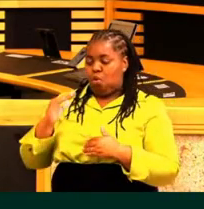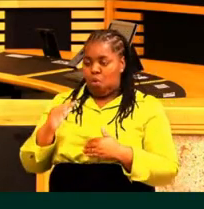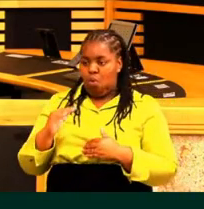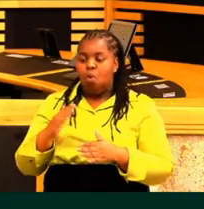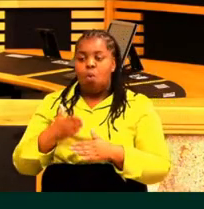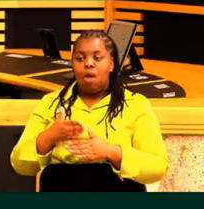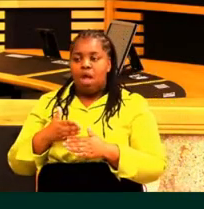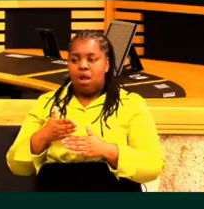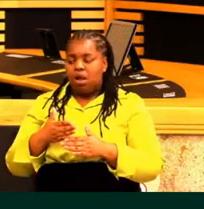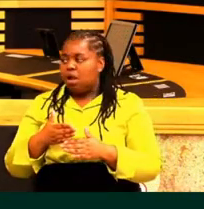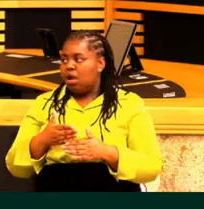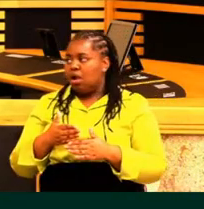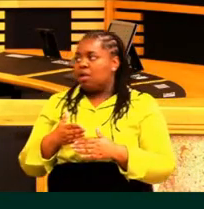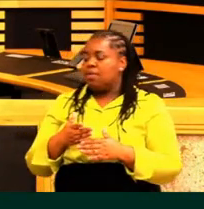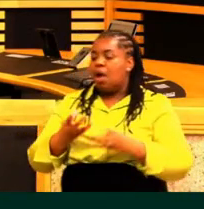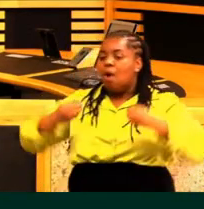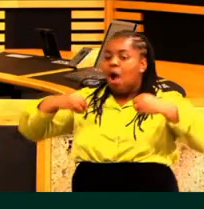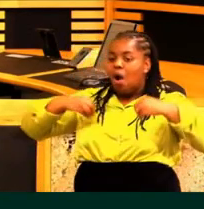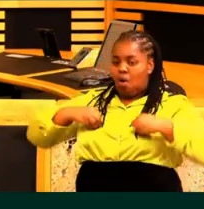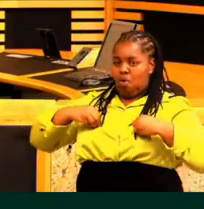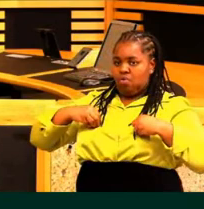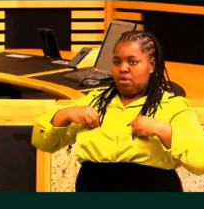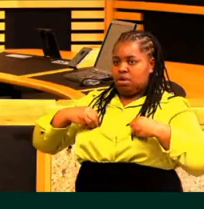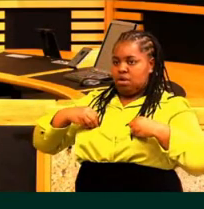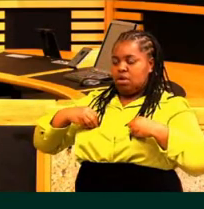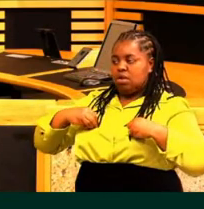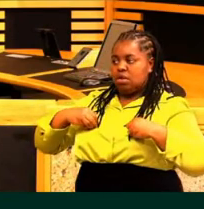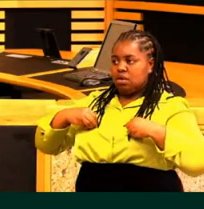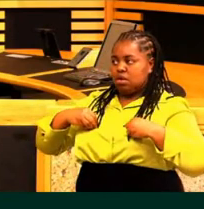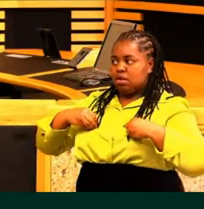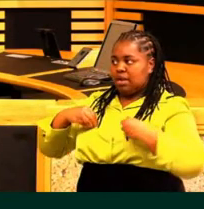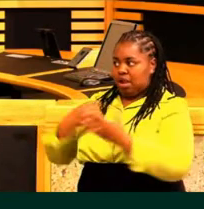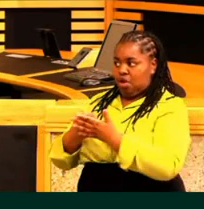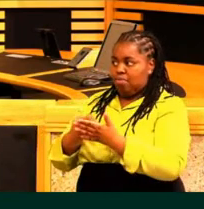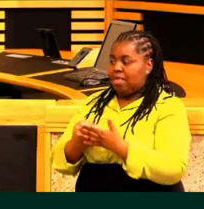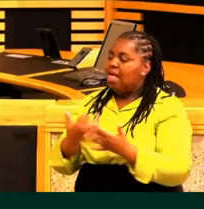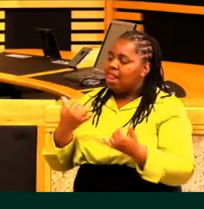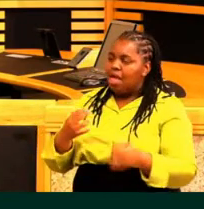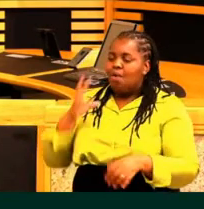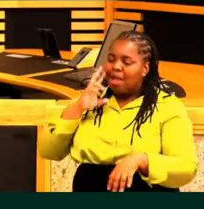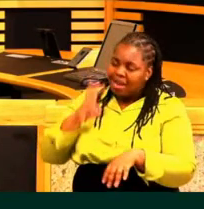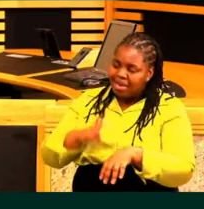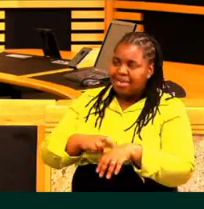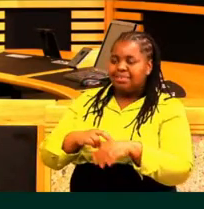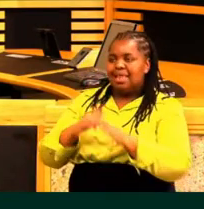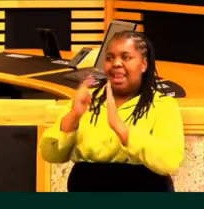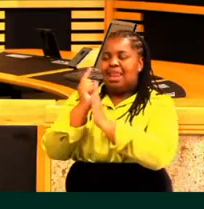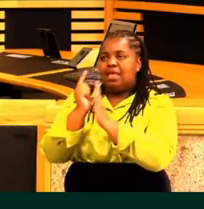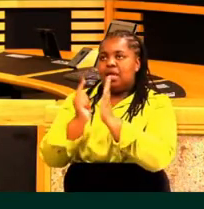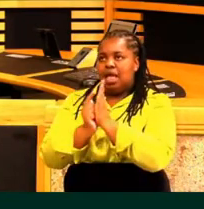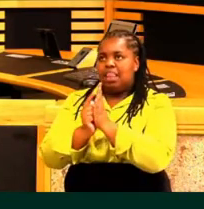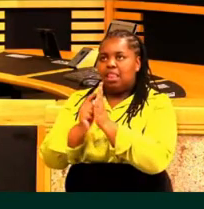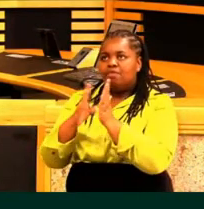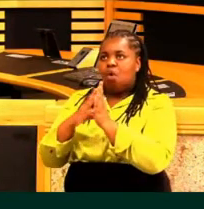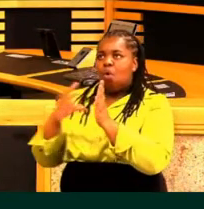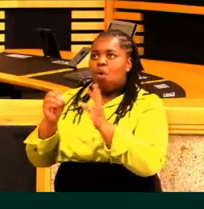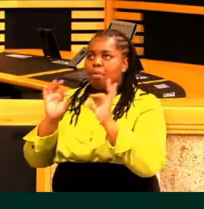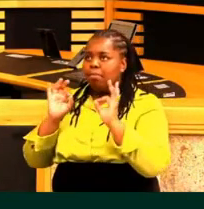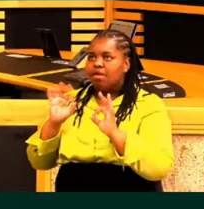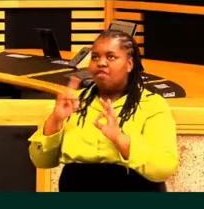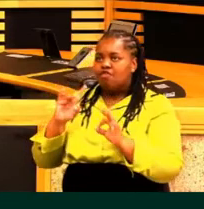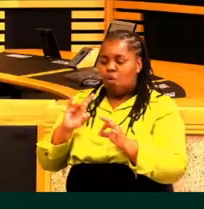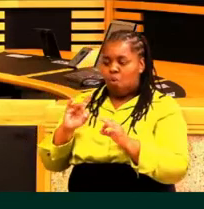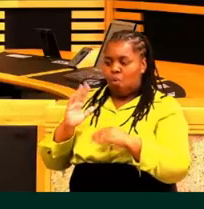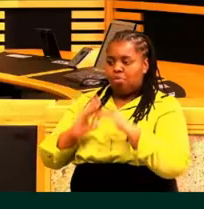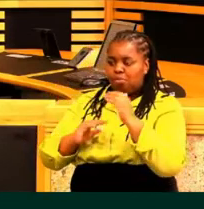reproduce work of our own human capital now this raises the need of a legal tightening of copyrights and intellectual property